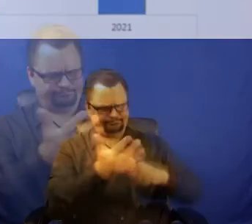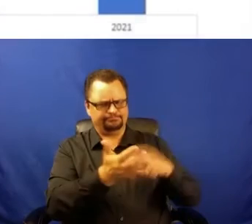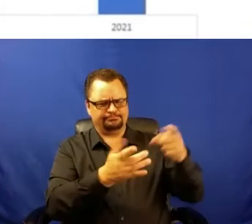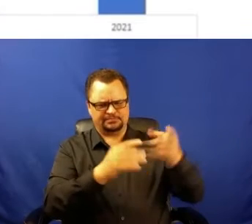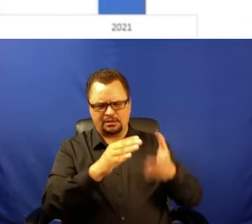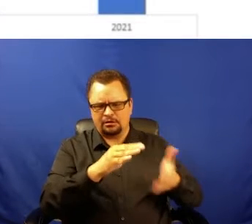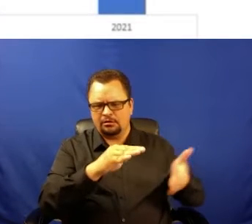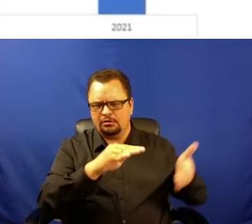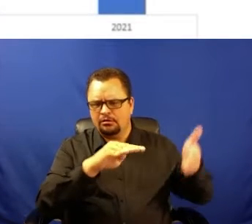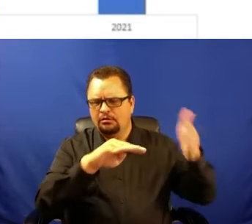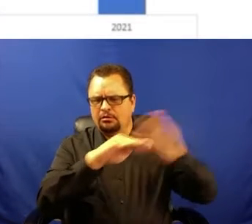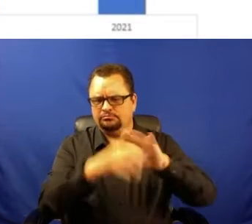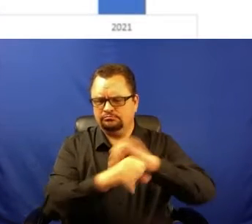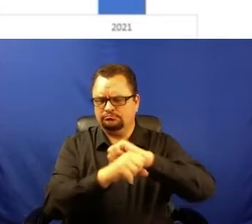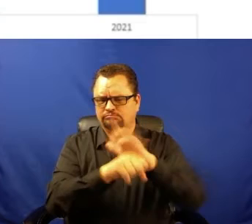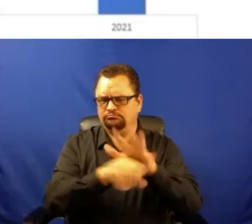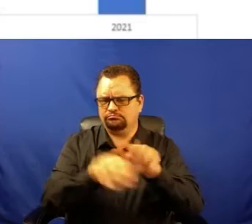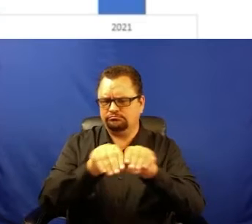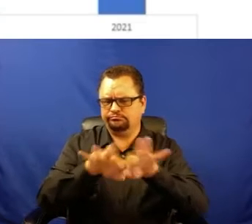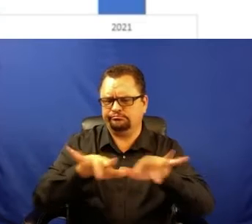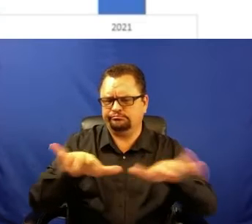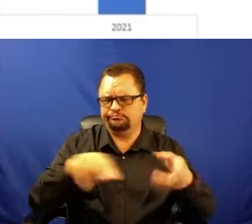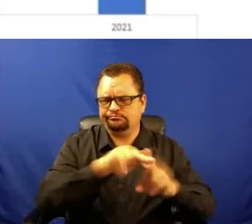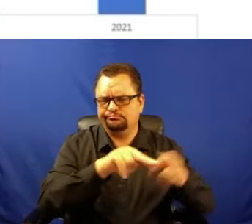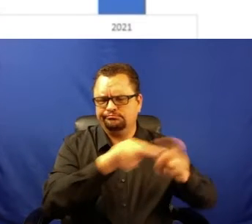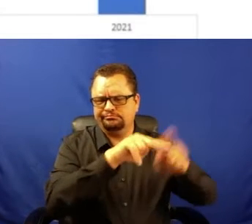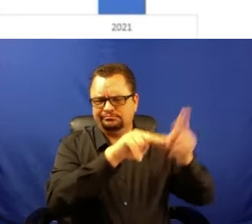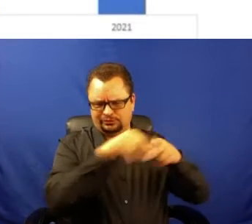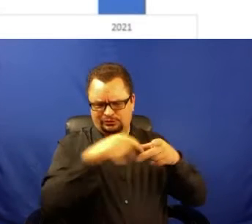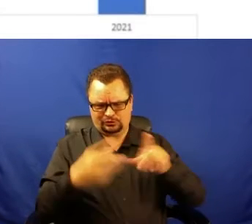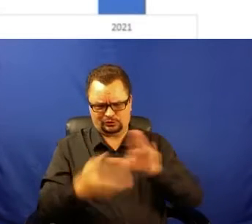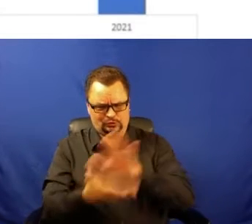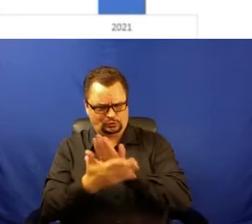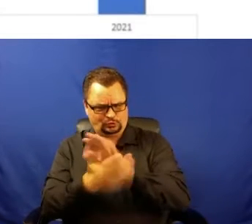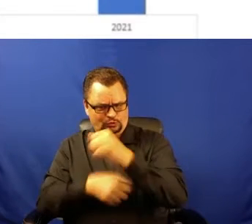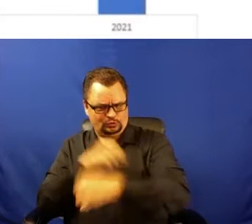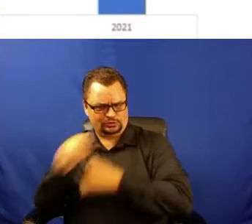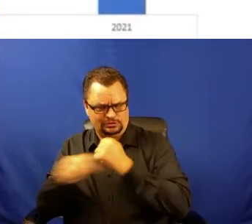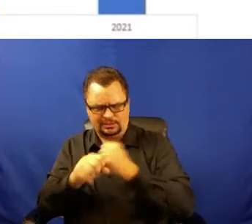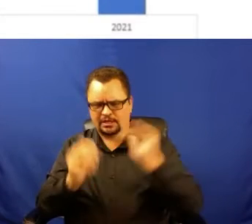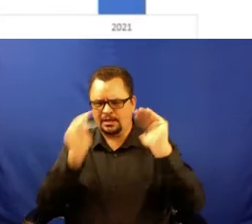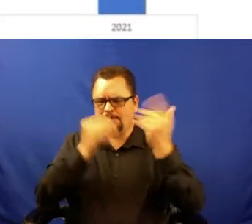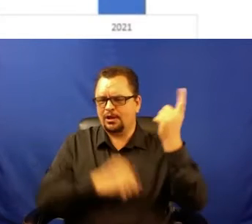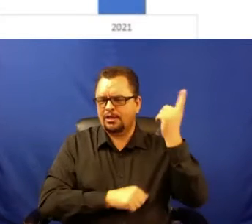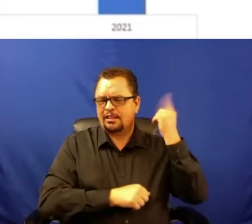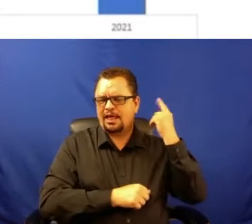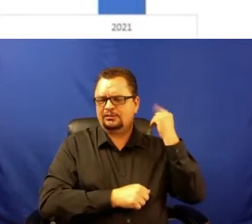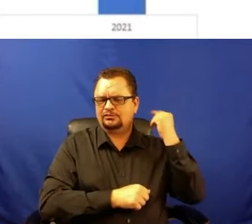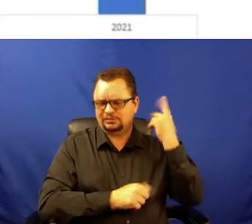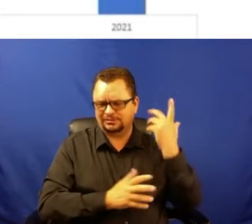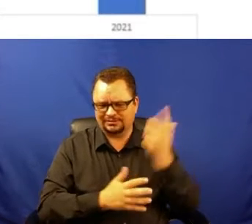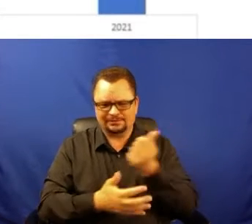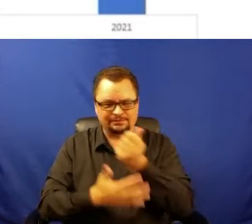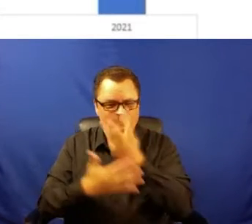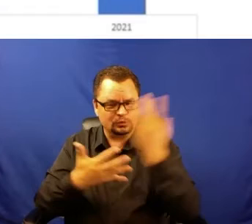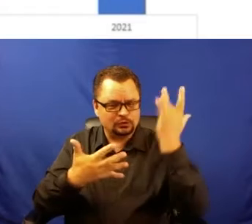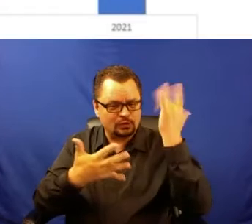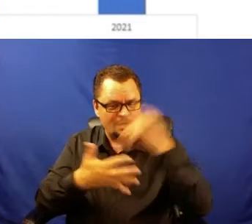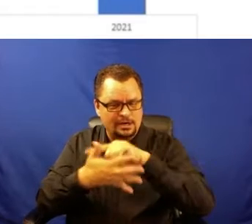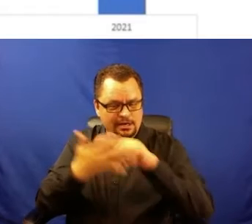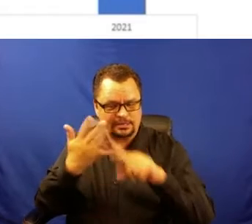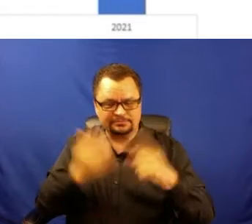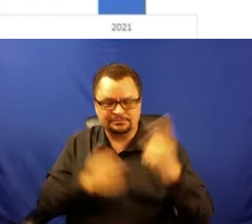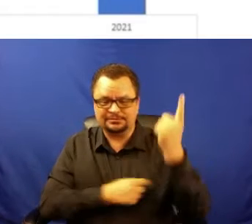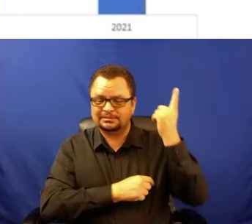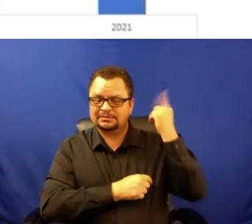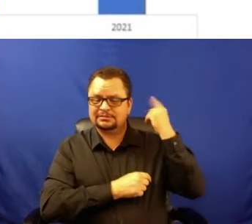last year. Again, there are some caveats. So last year, schools, at least in El Paso County, staggered kind of their start dates. So